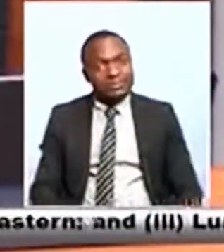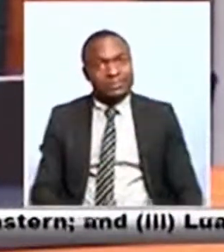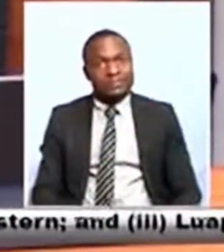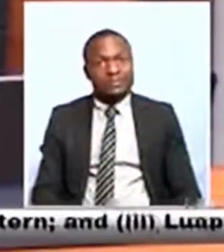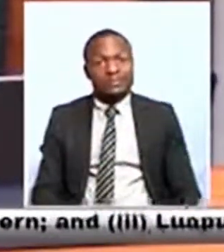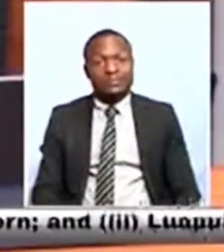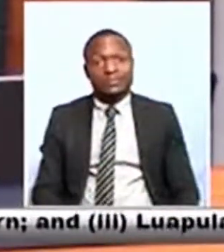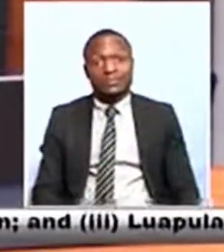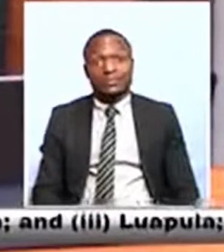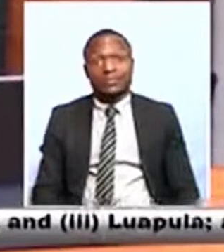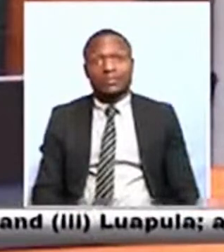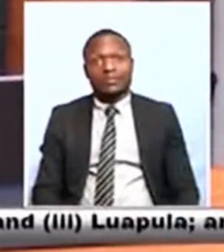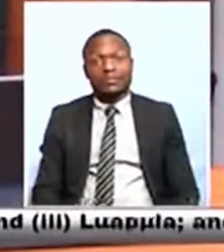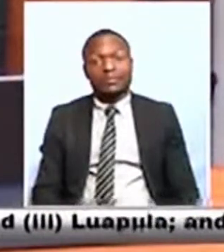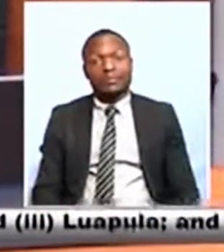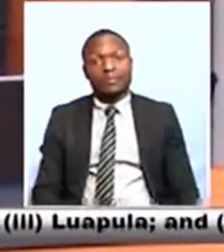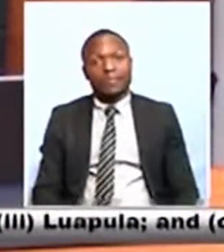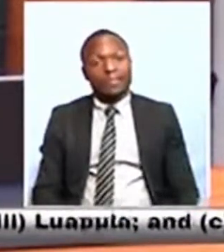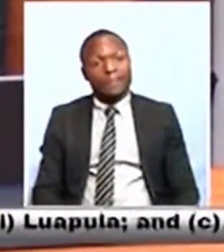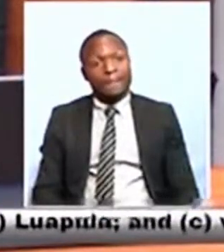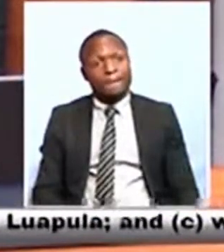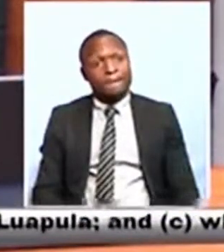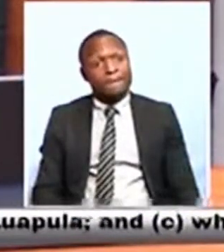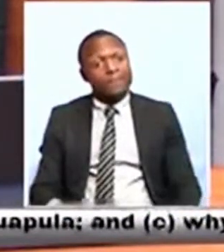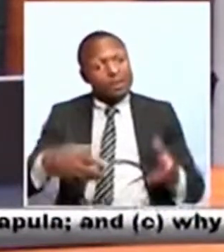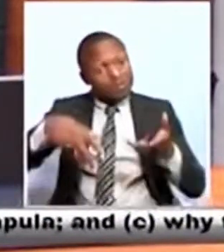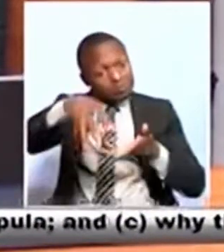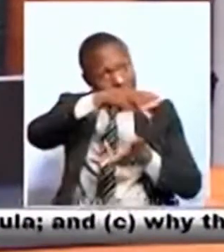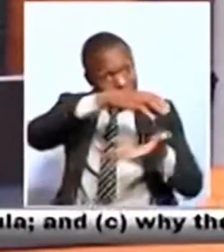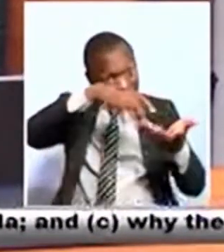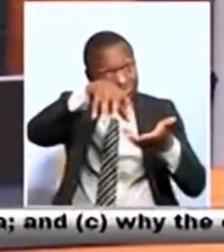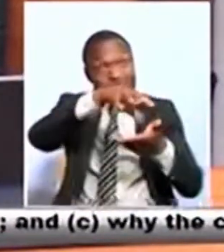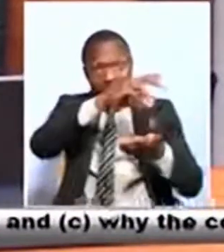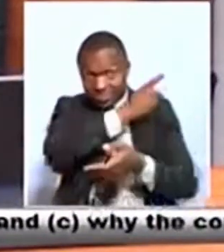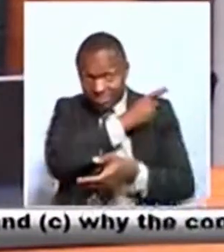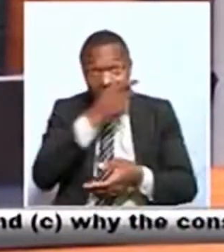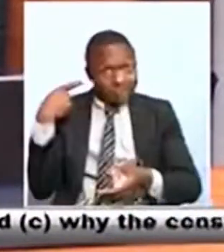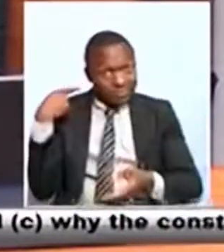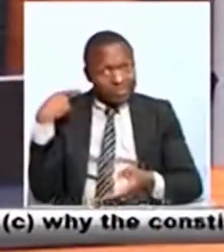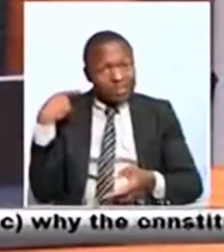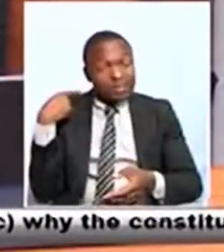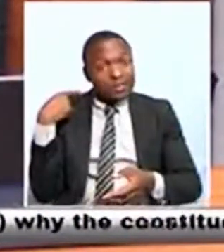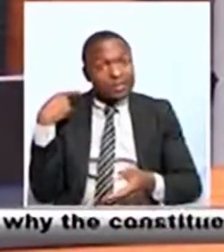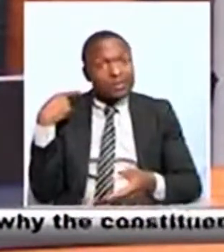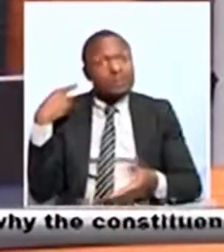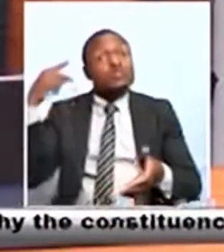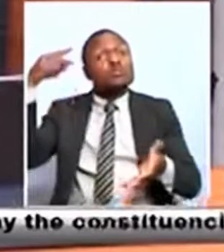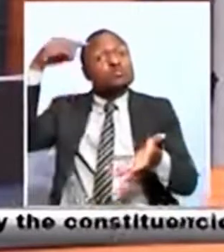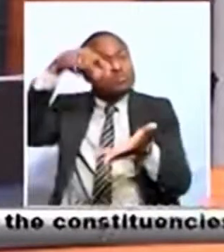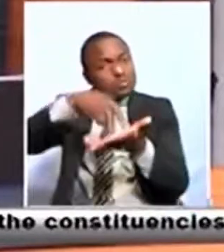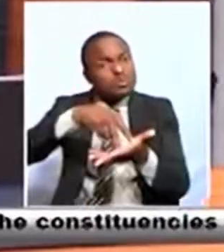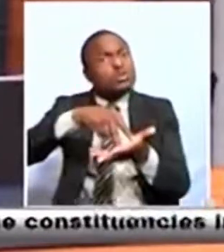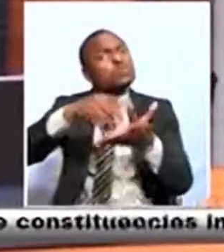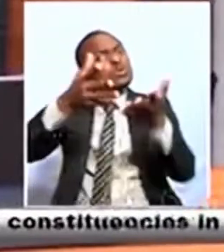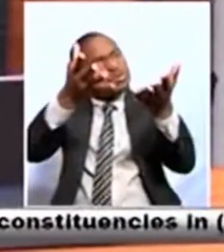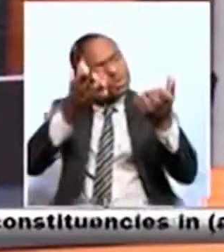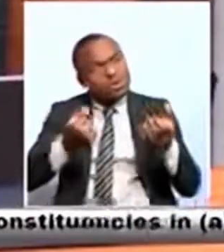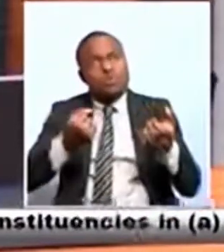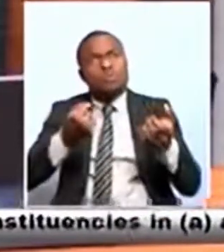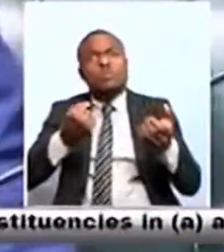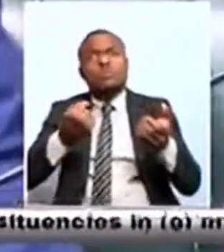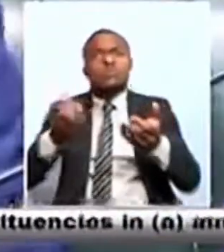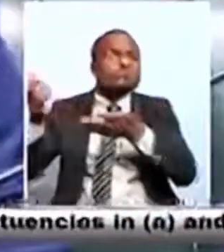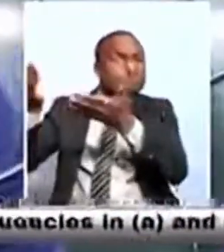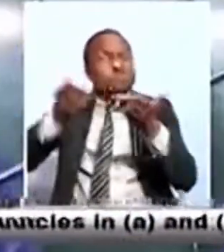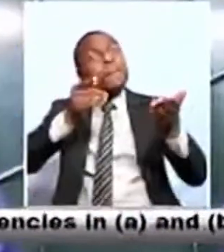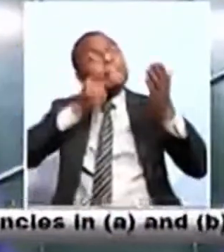you are actually disturbing the house because you rose on wanting to make a point of